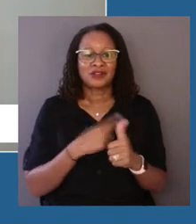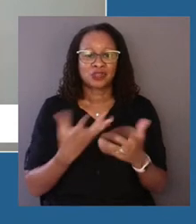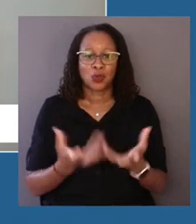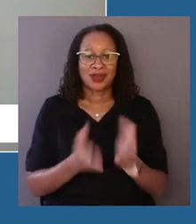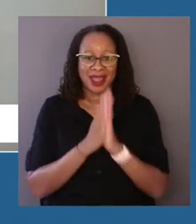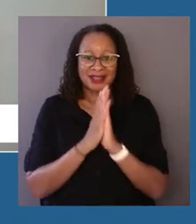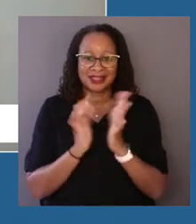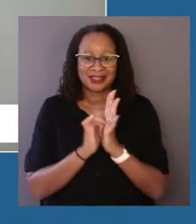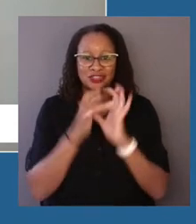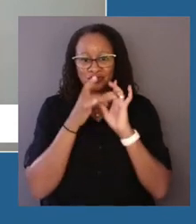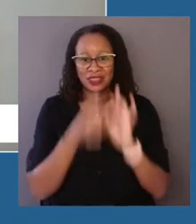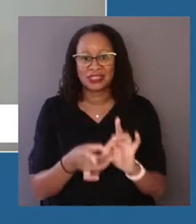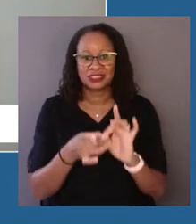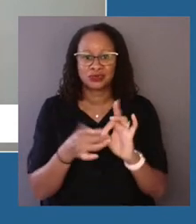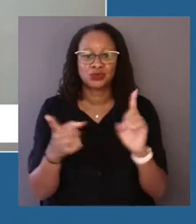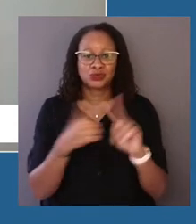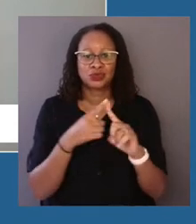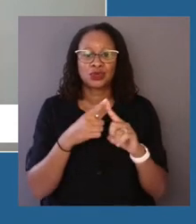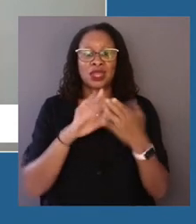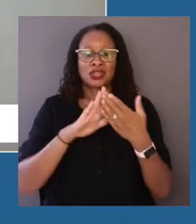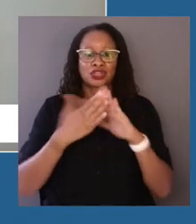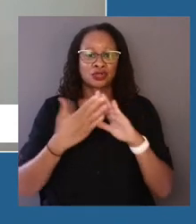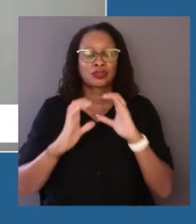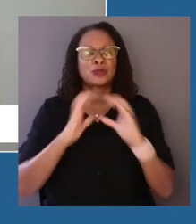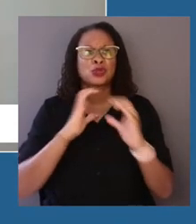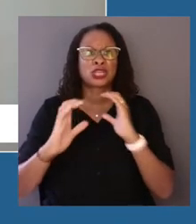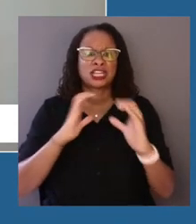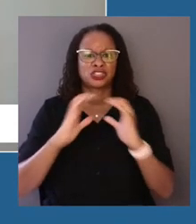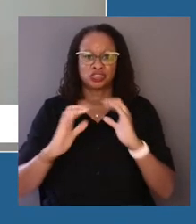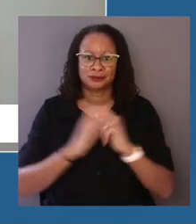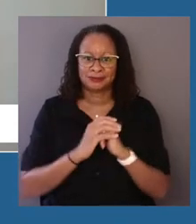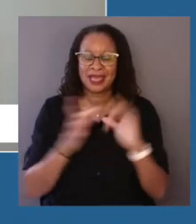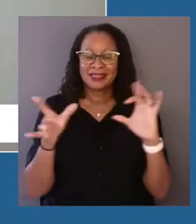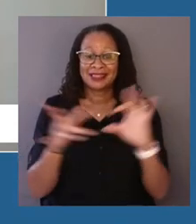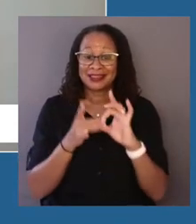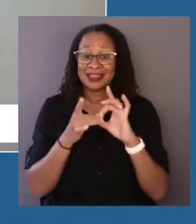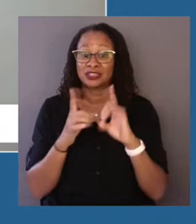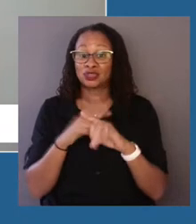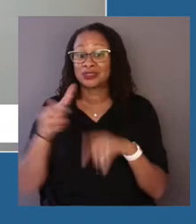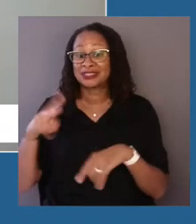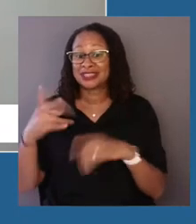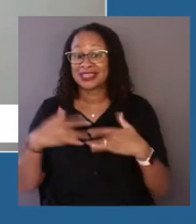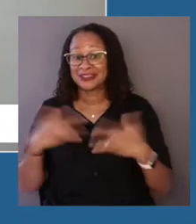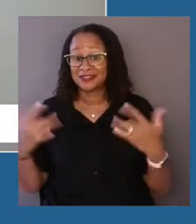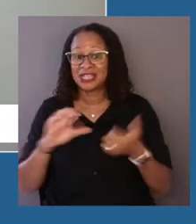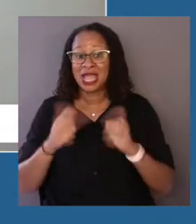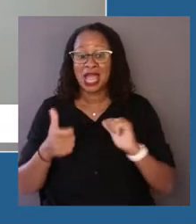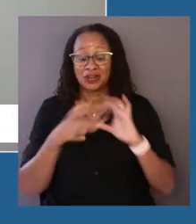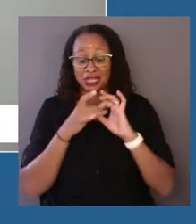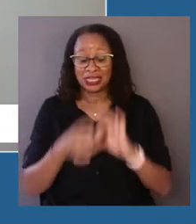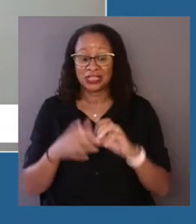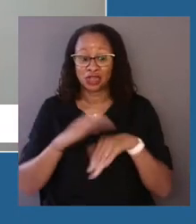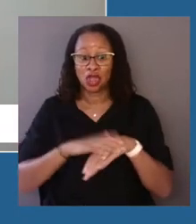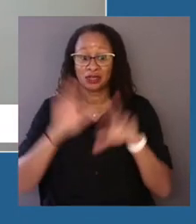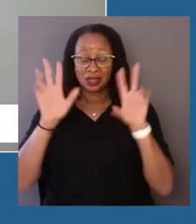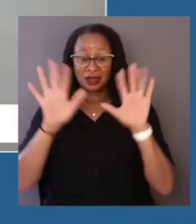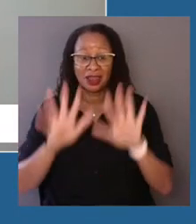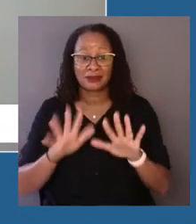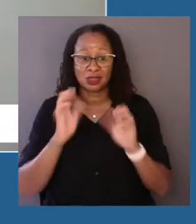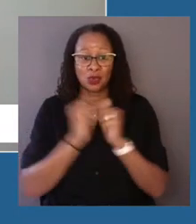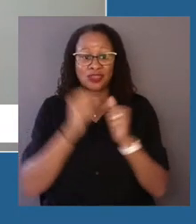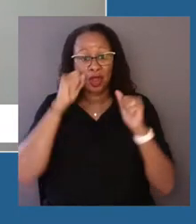related to communication, which ties in with the second event today, How to Connect on Climate, with our